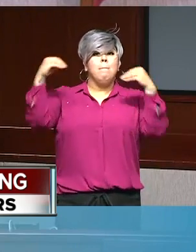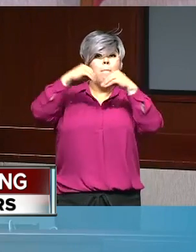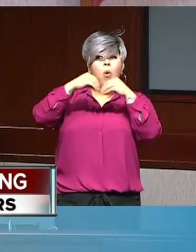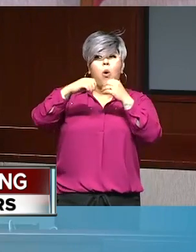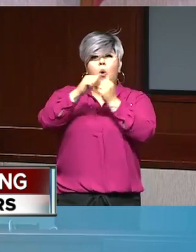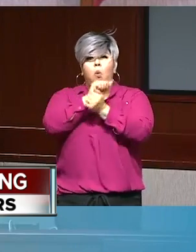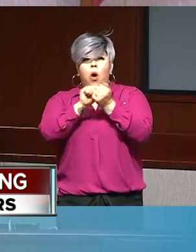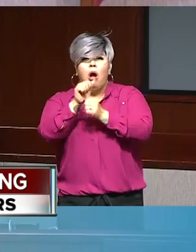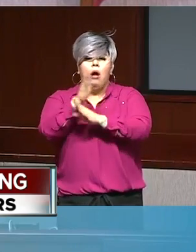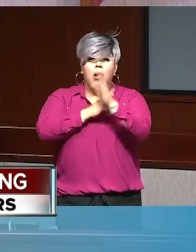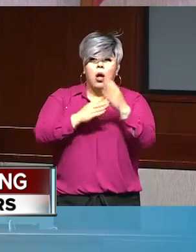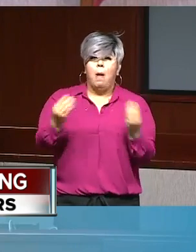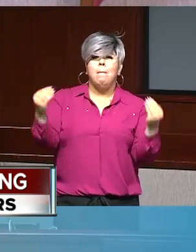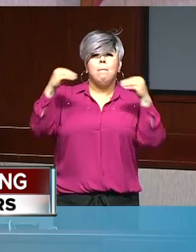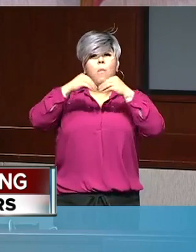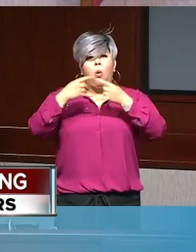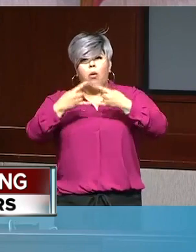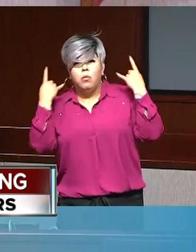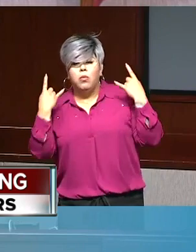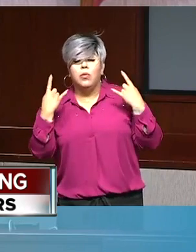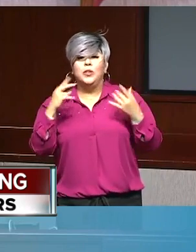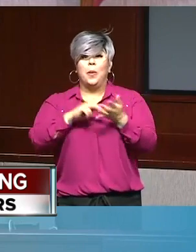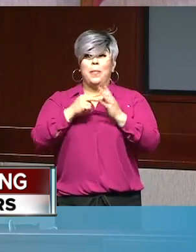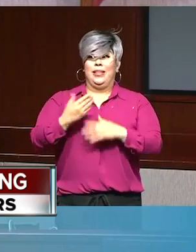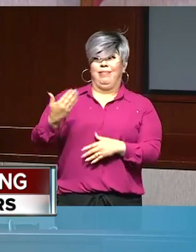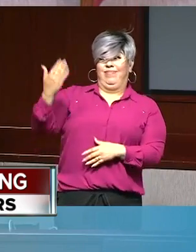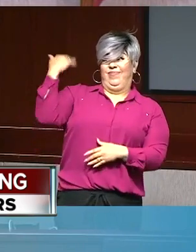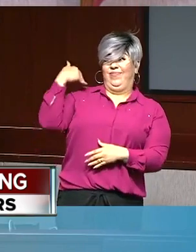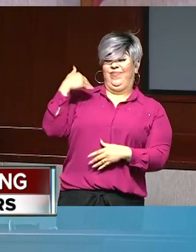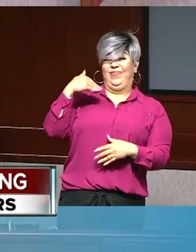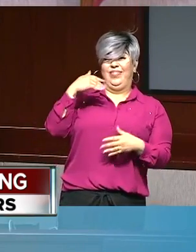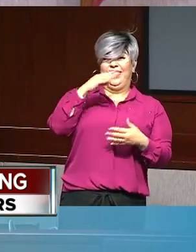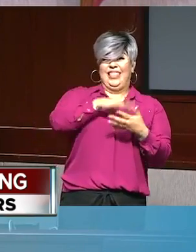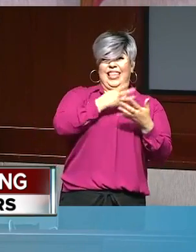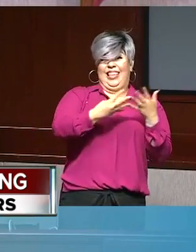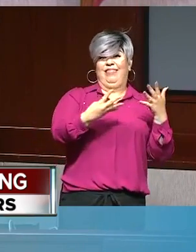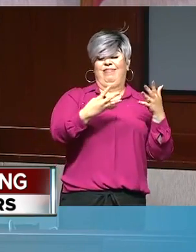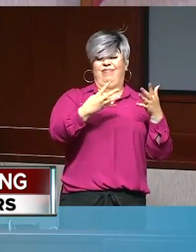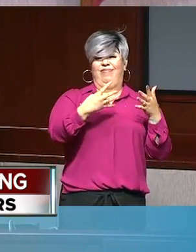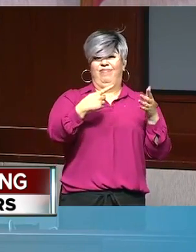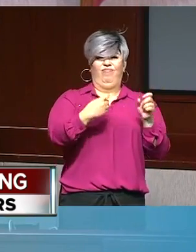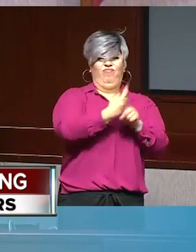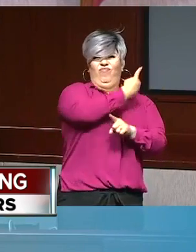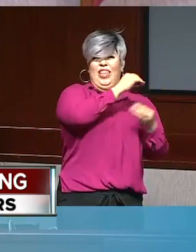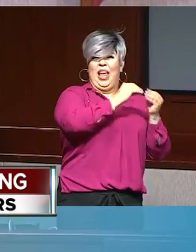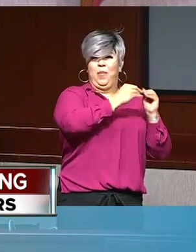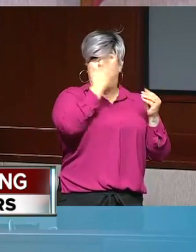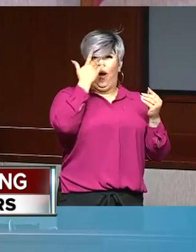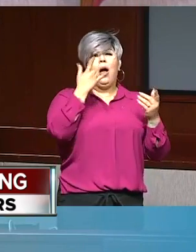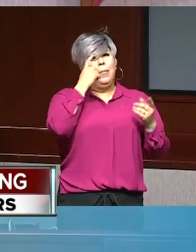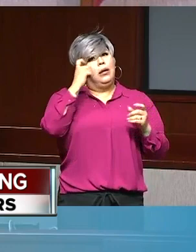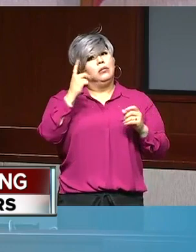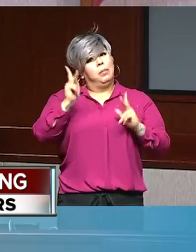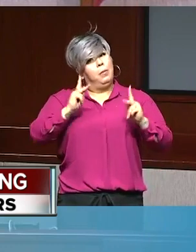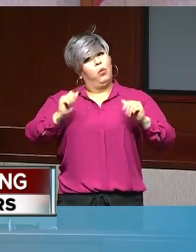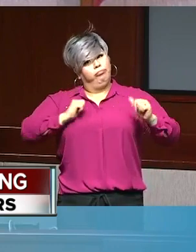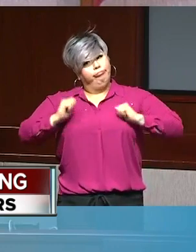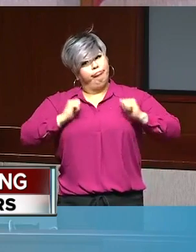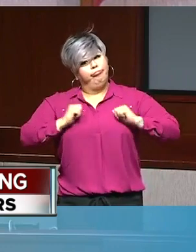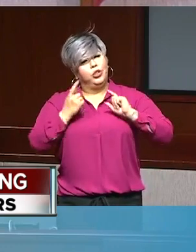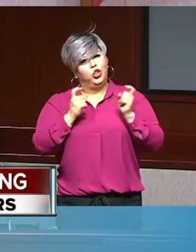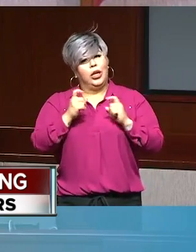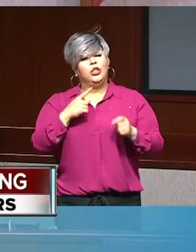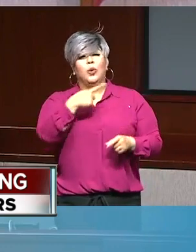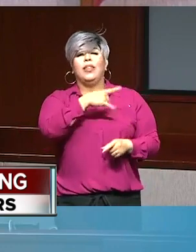necessary, and at that time that model was averted. So again, I'd remind that this is just a model and it's just